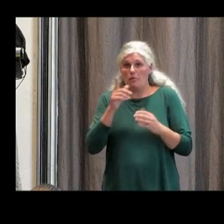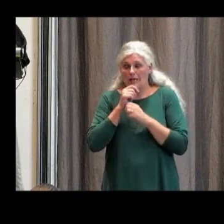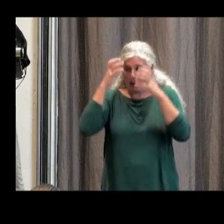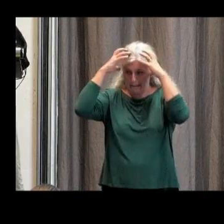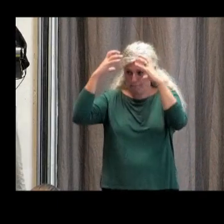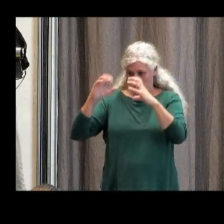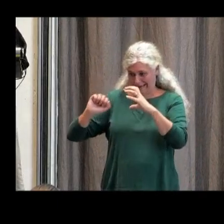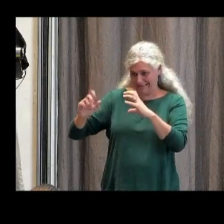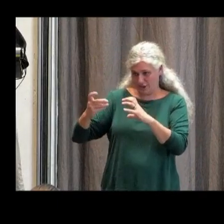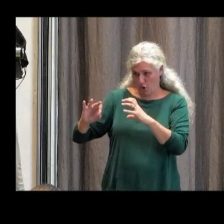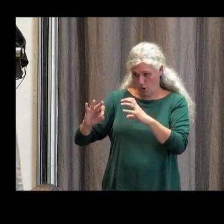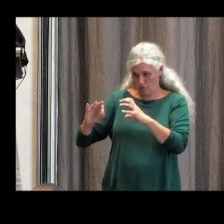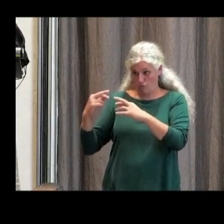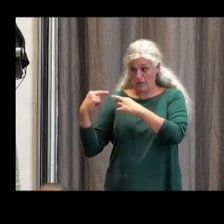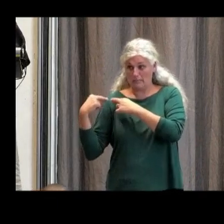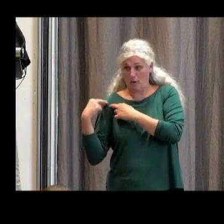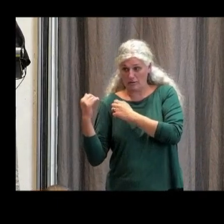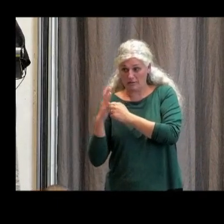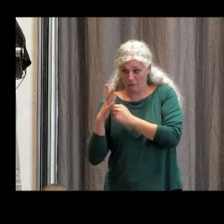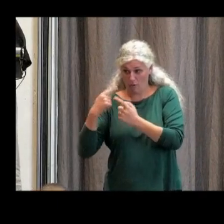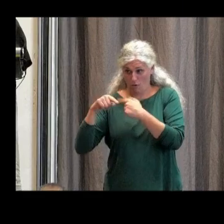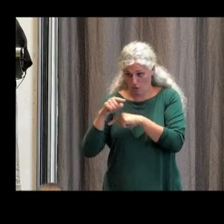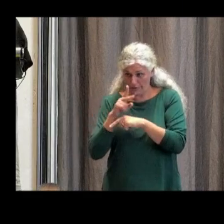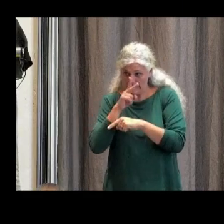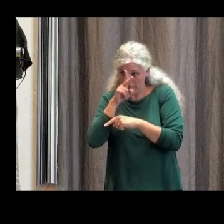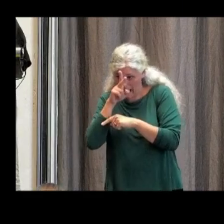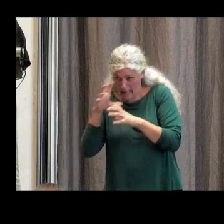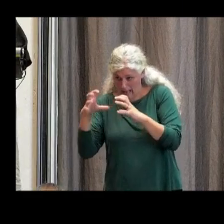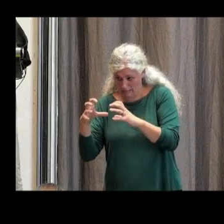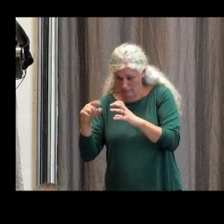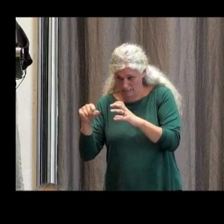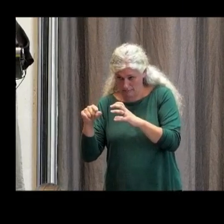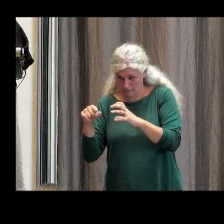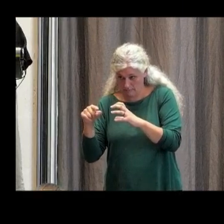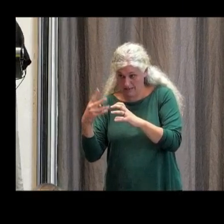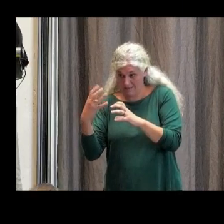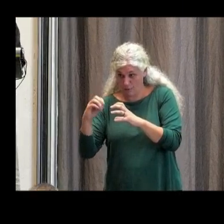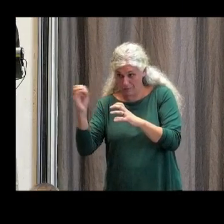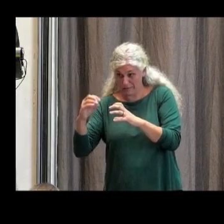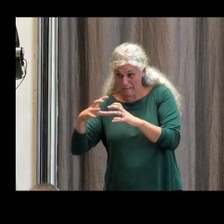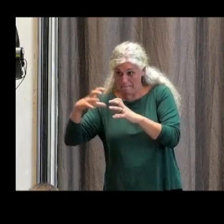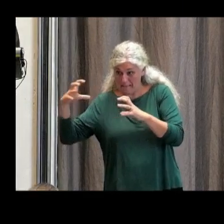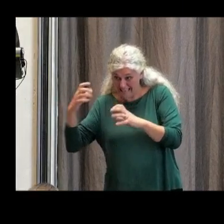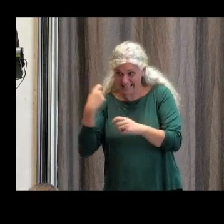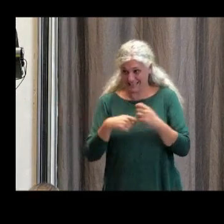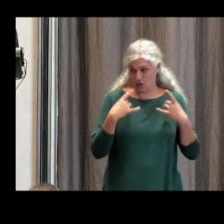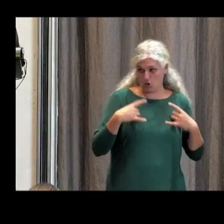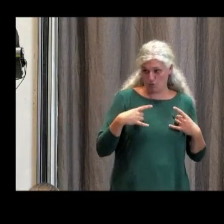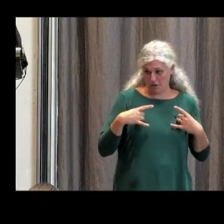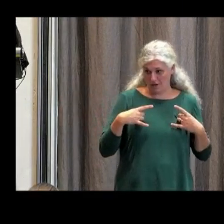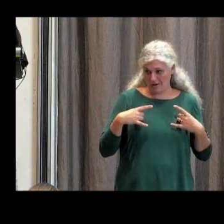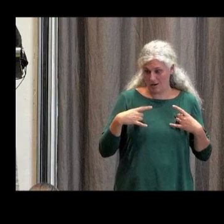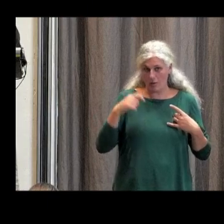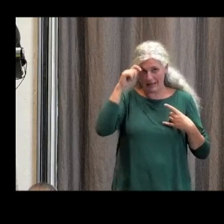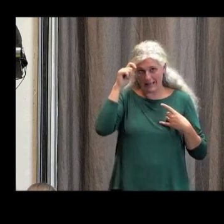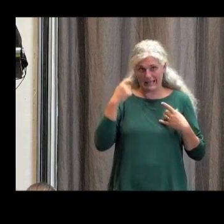brain dedicated to olfaction or smell is about 40% bigger than humans. So when you start